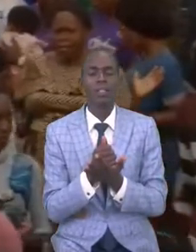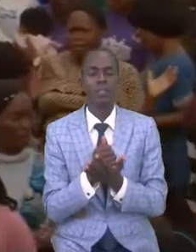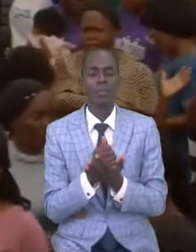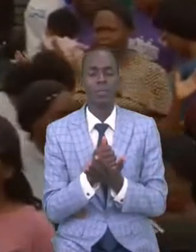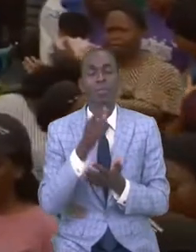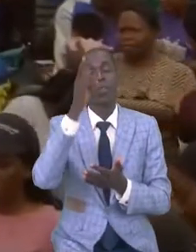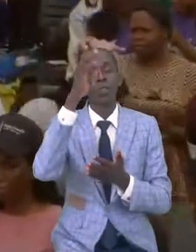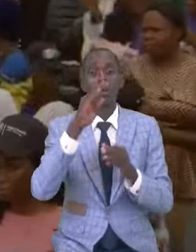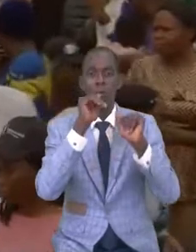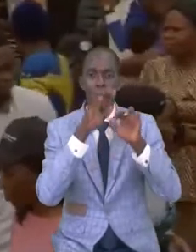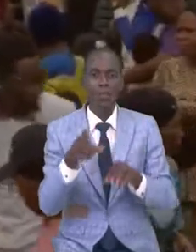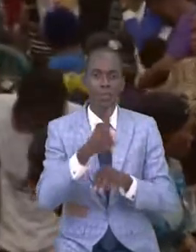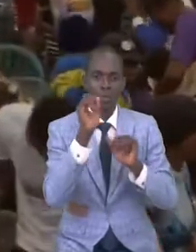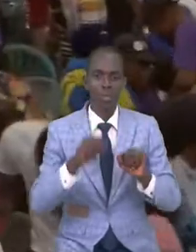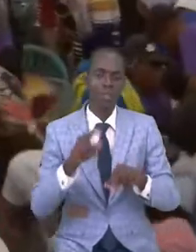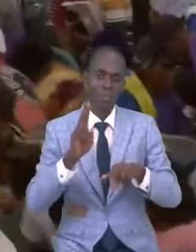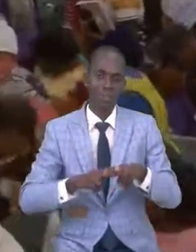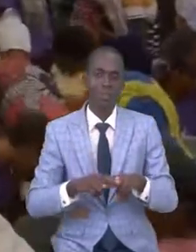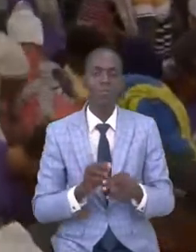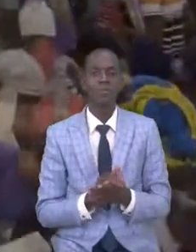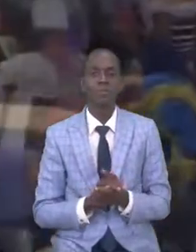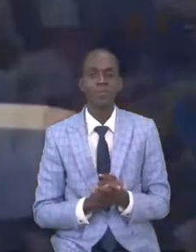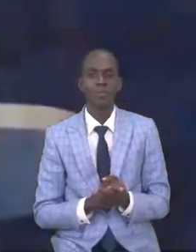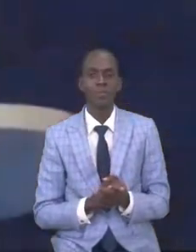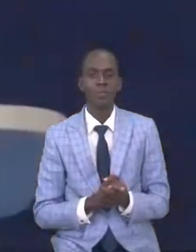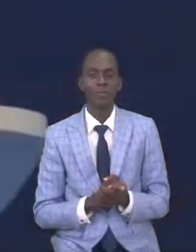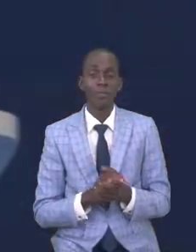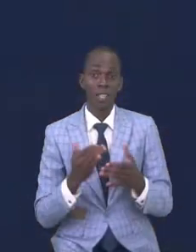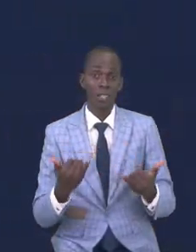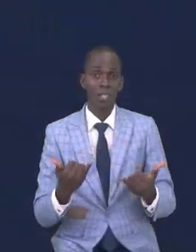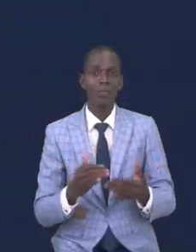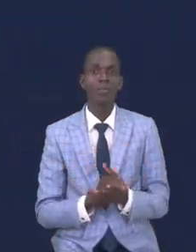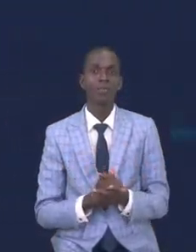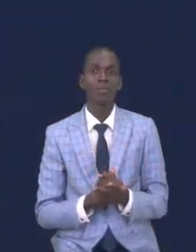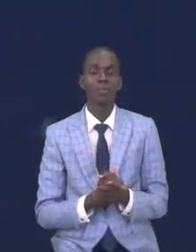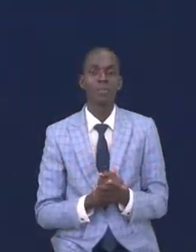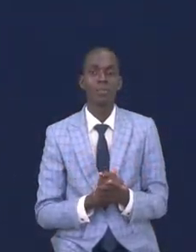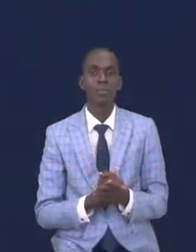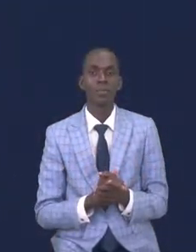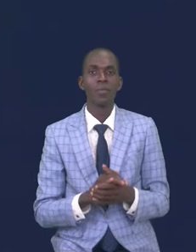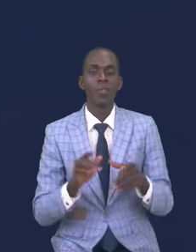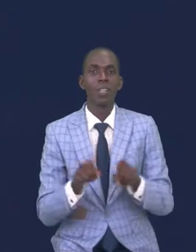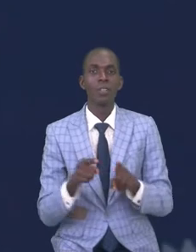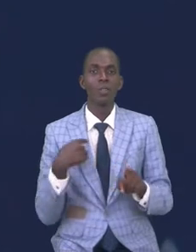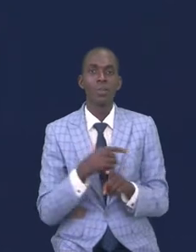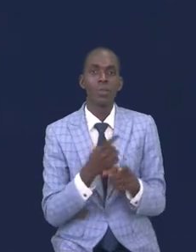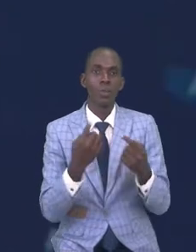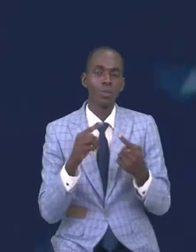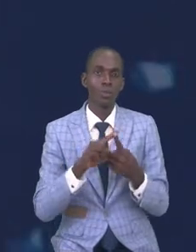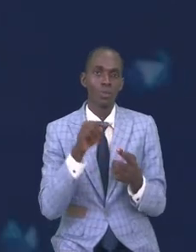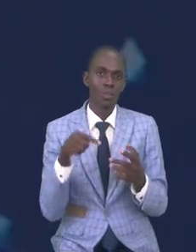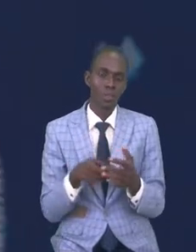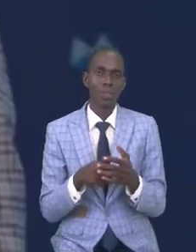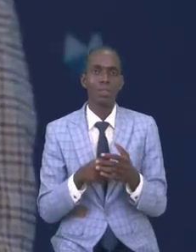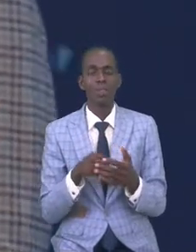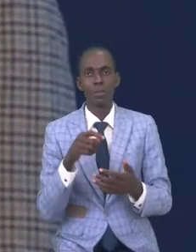God bless you. You can sit down. Now, as we come to this session,